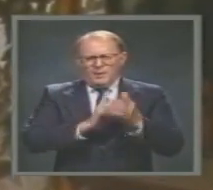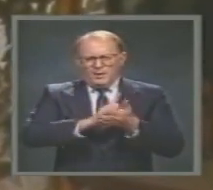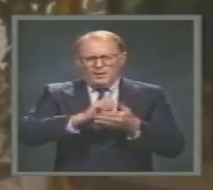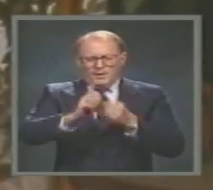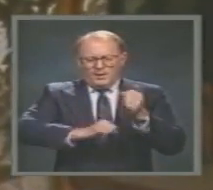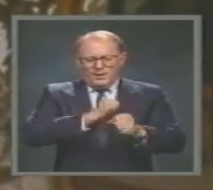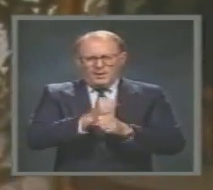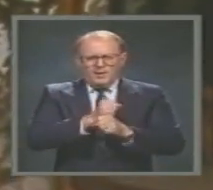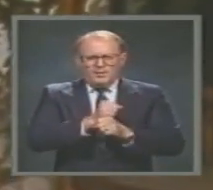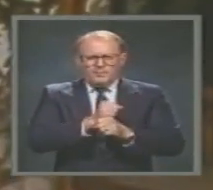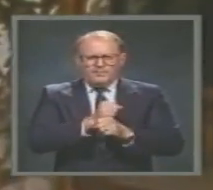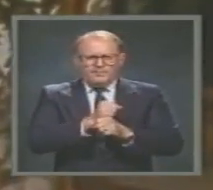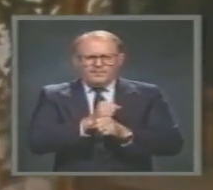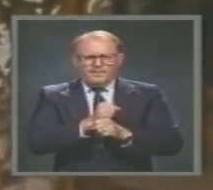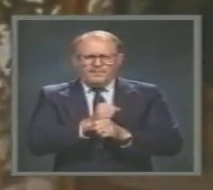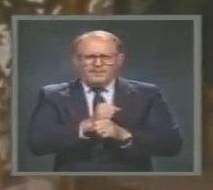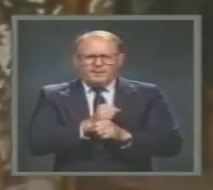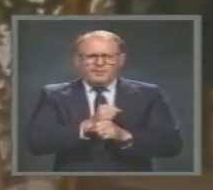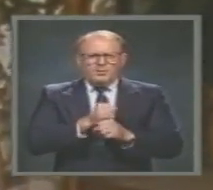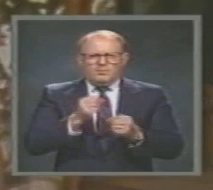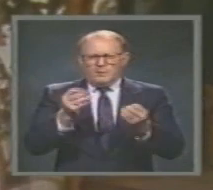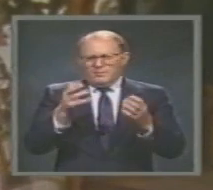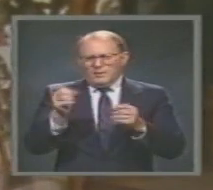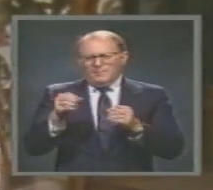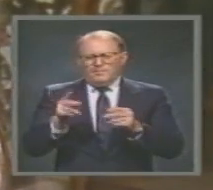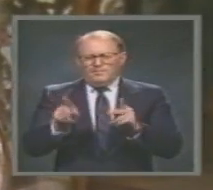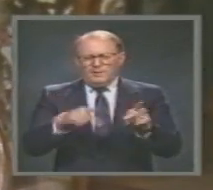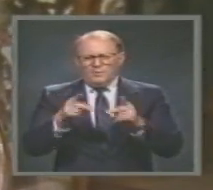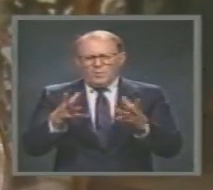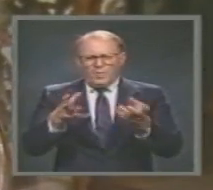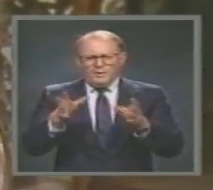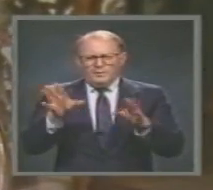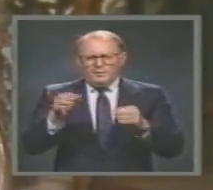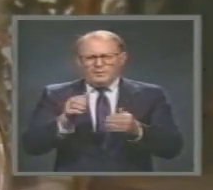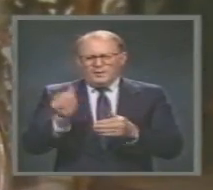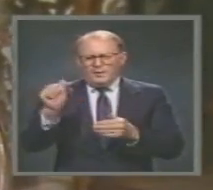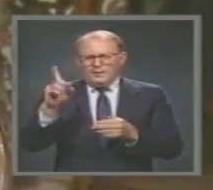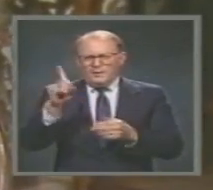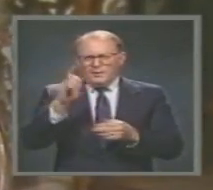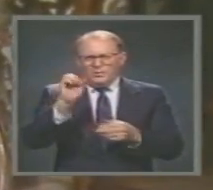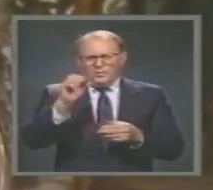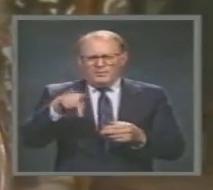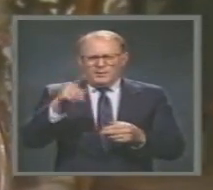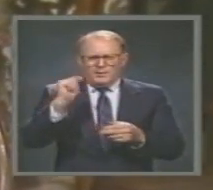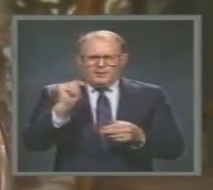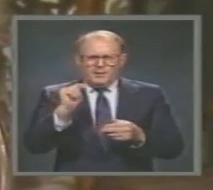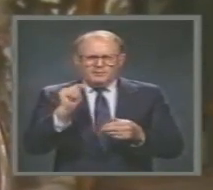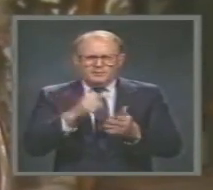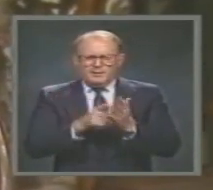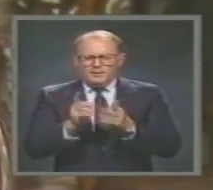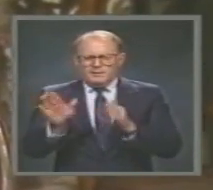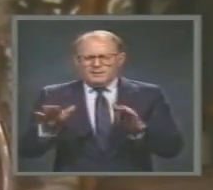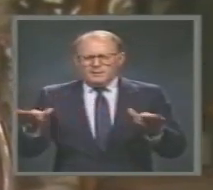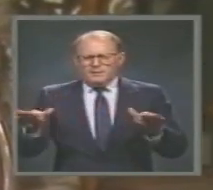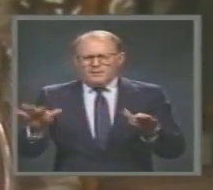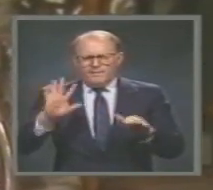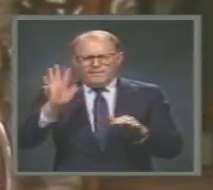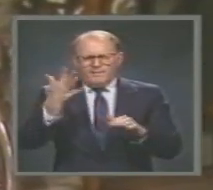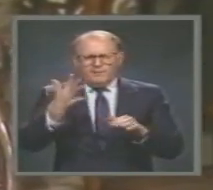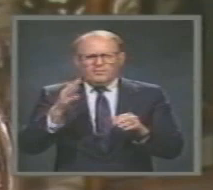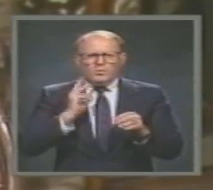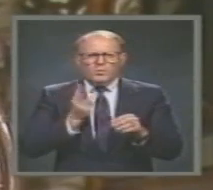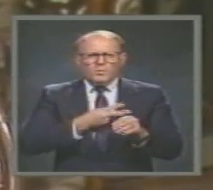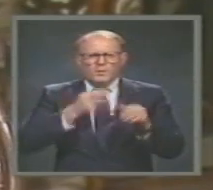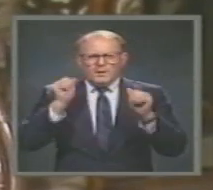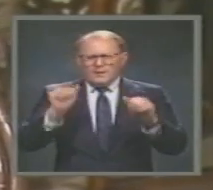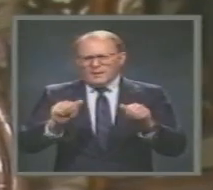babies. Fifth, but very important, we can all be Christians and follow the teachings of Jesus Christ and so avoid